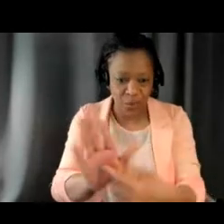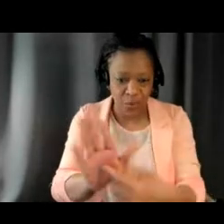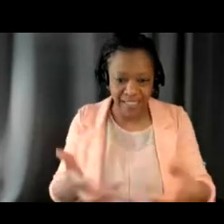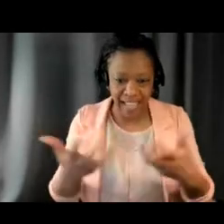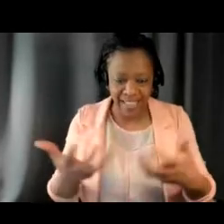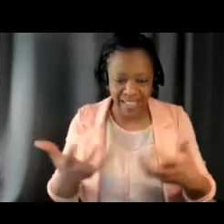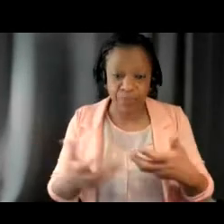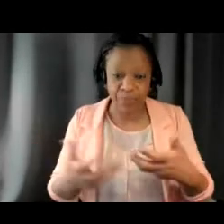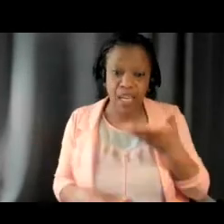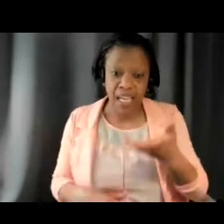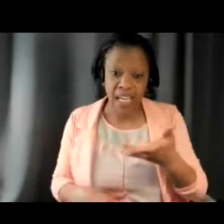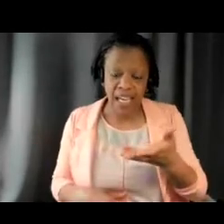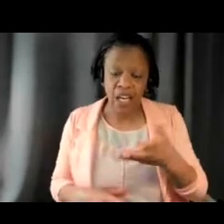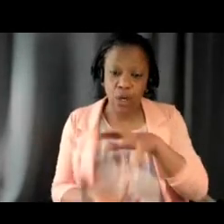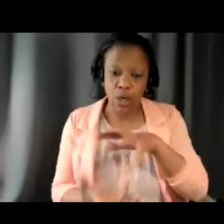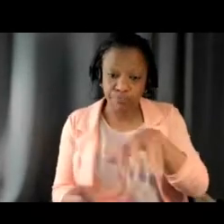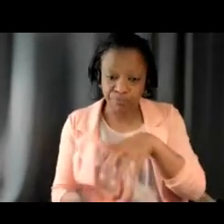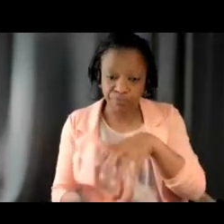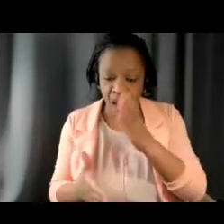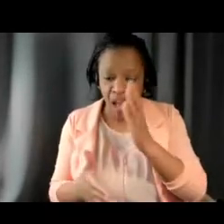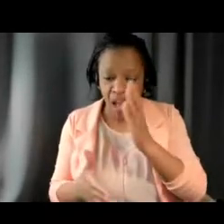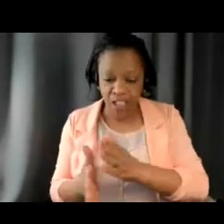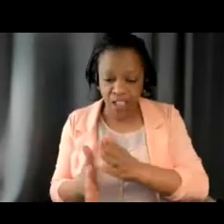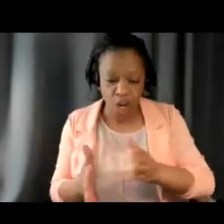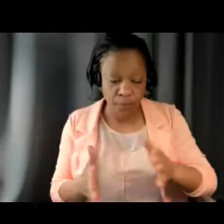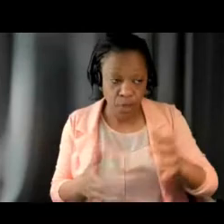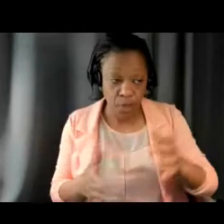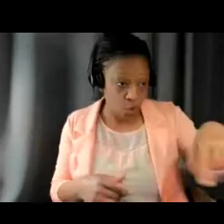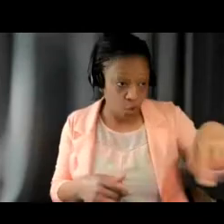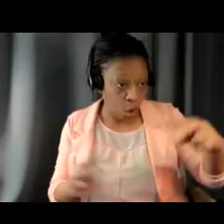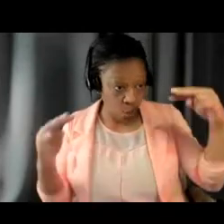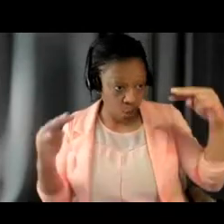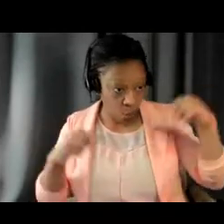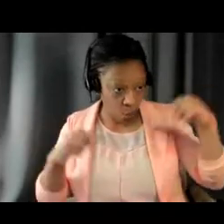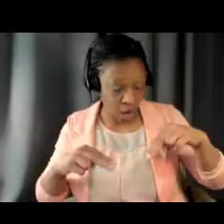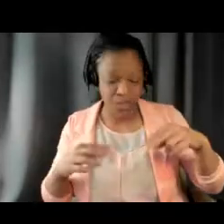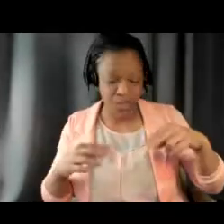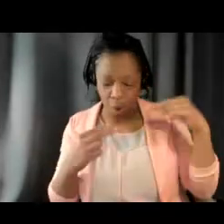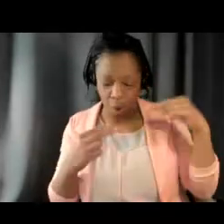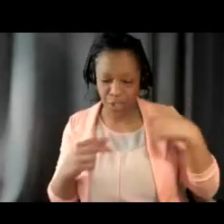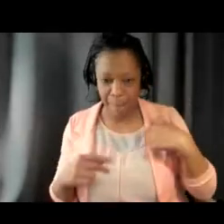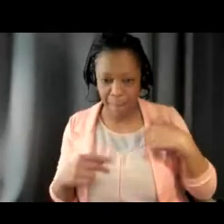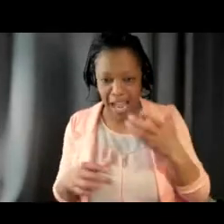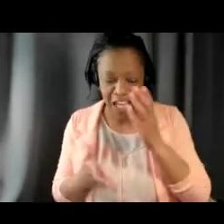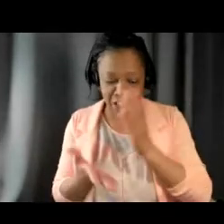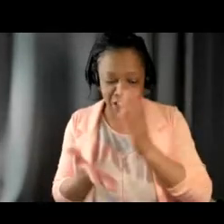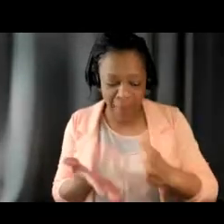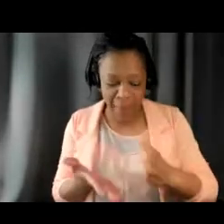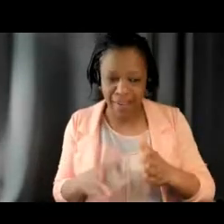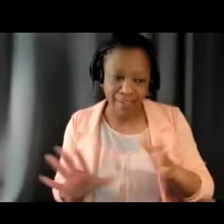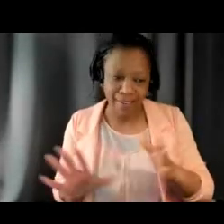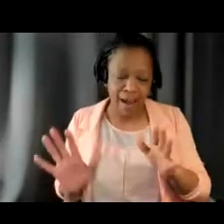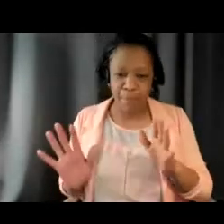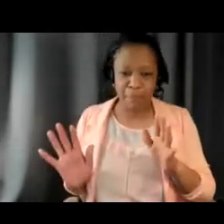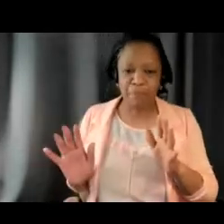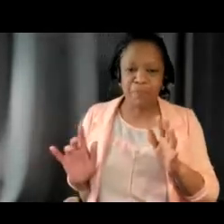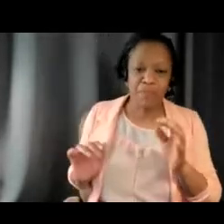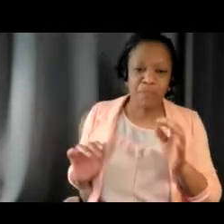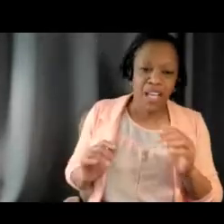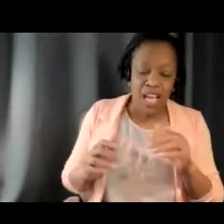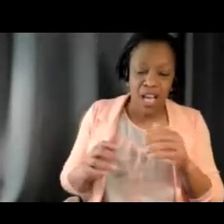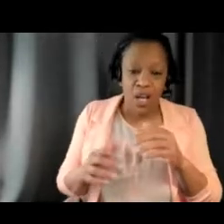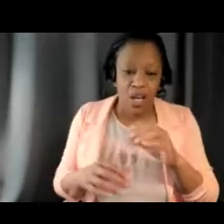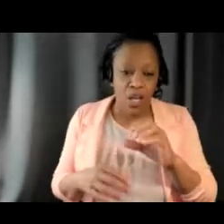up, and for those who are watching my chopping, I can always take tips. This is amateur, but it's made with love. Chopped up